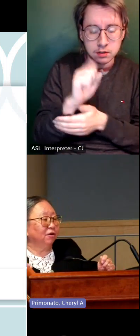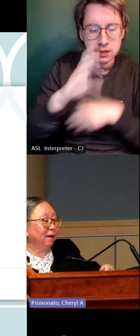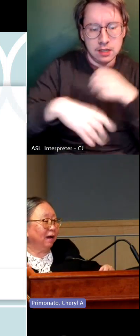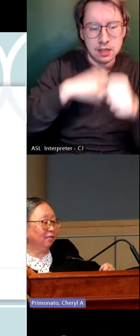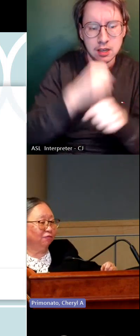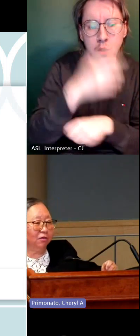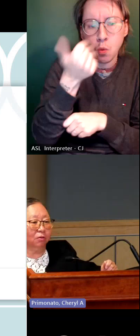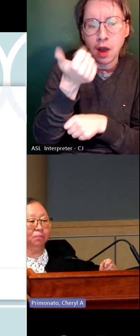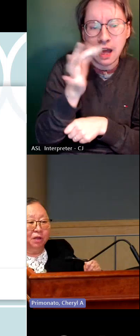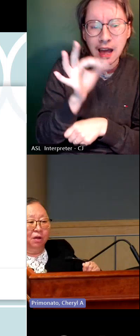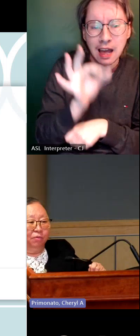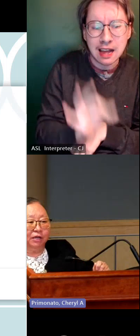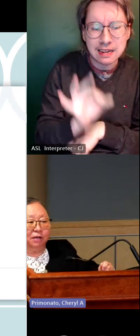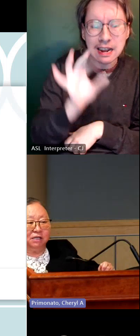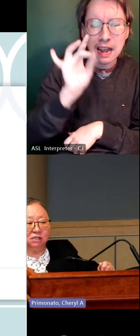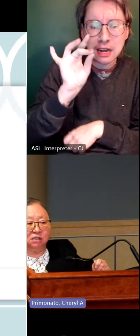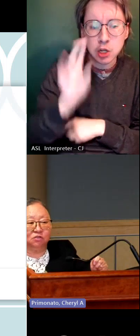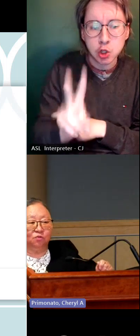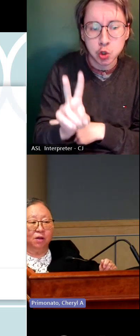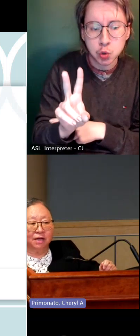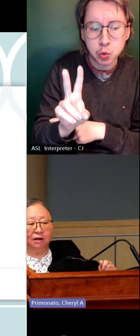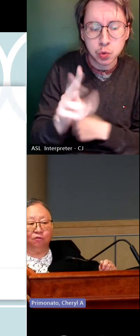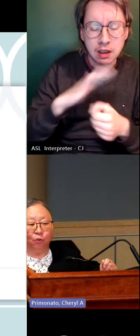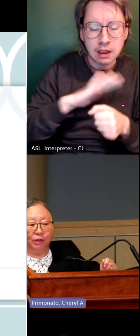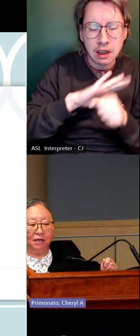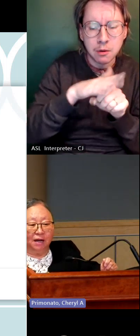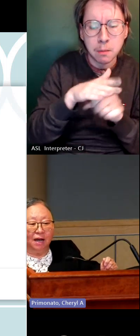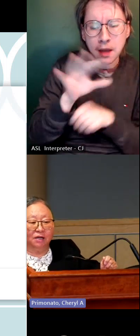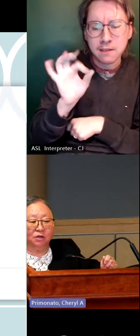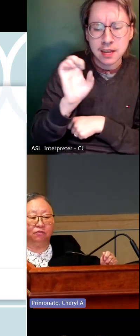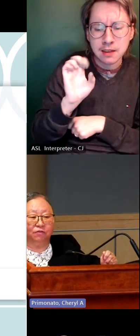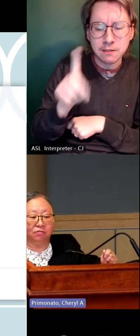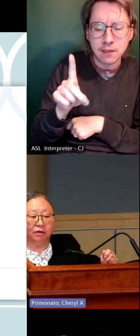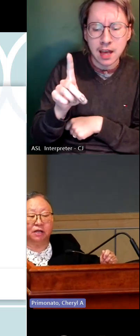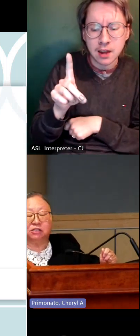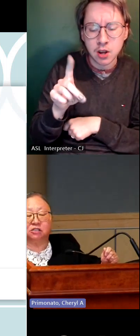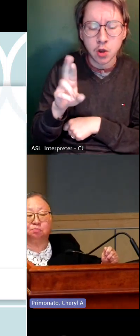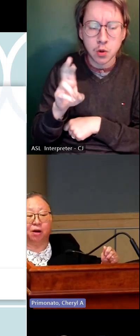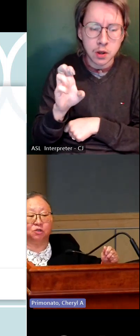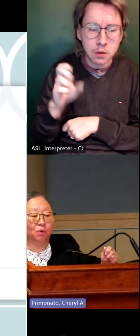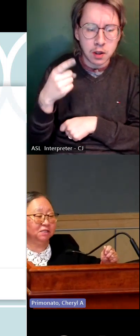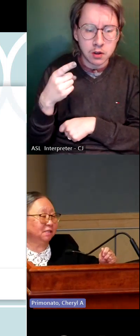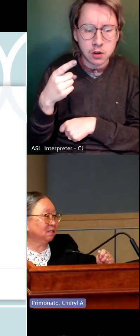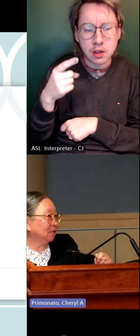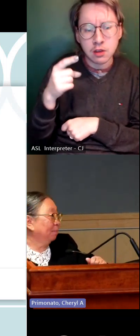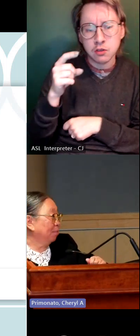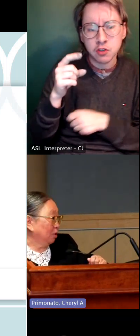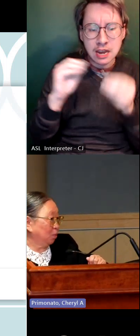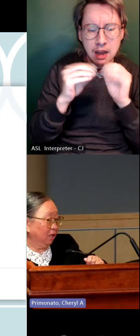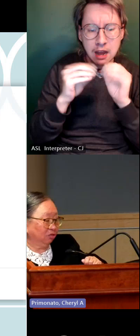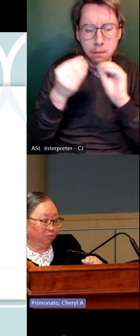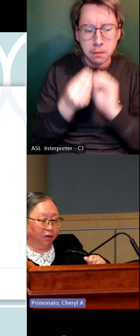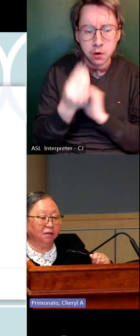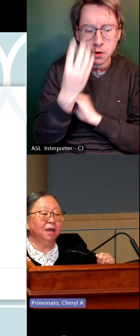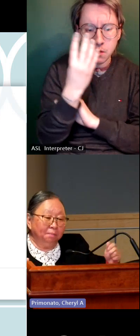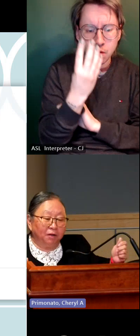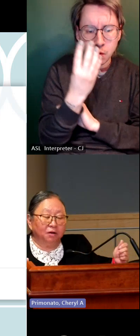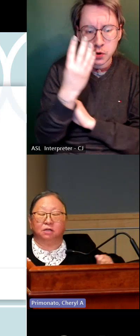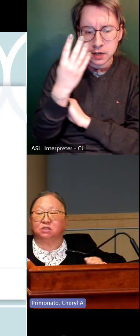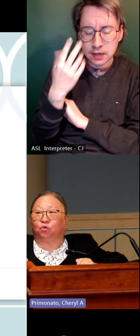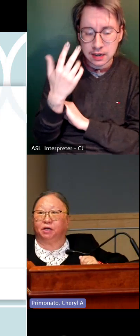is governed by the federal regulations Title 49, Code of Federal Regulations, Part 26 and Part